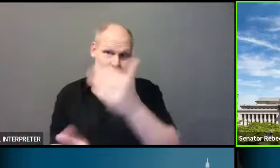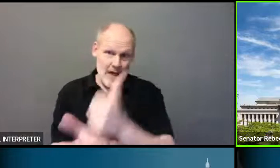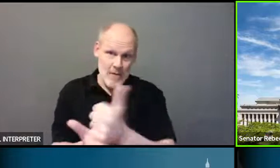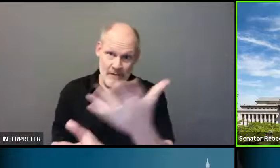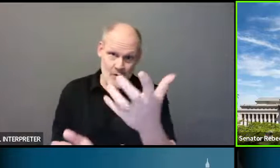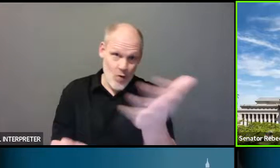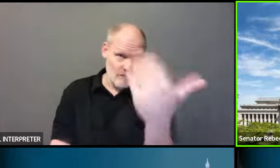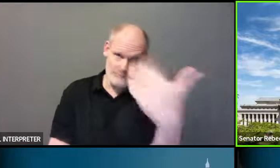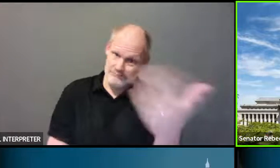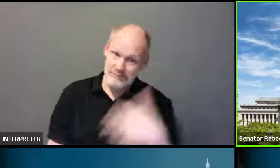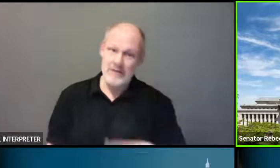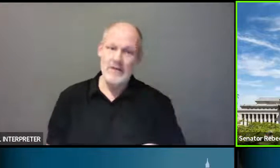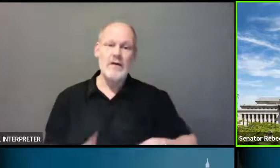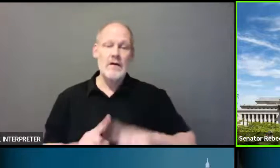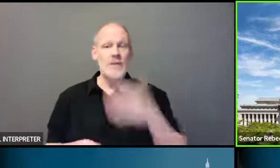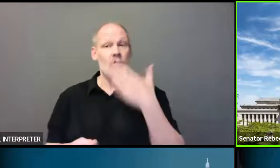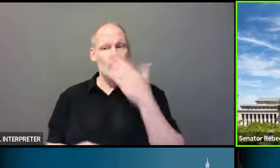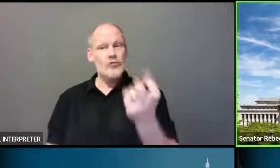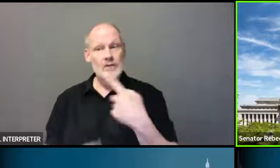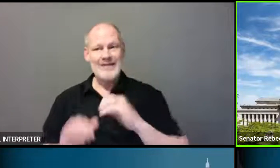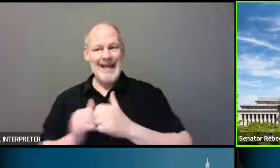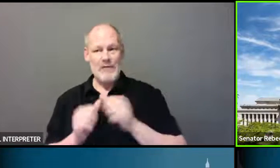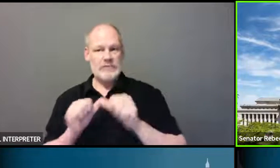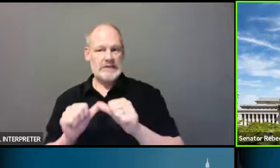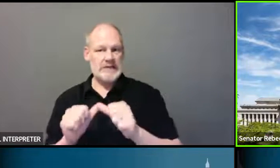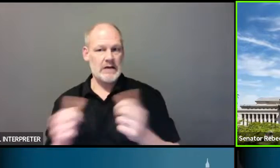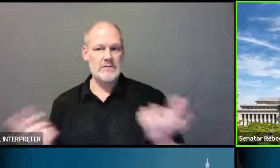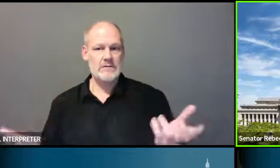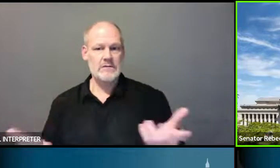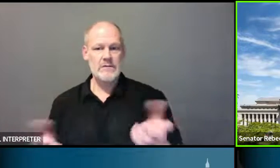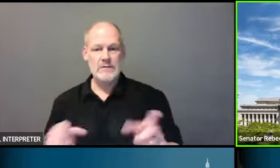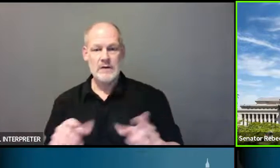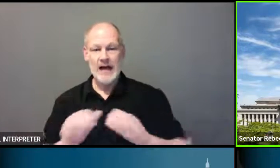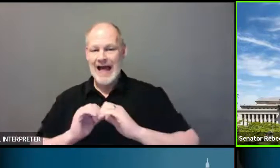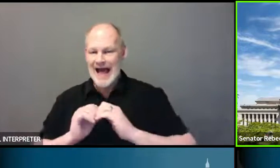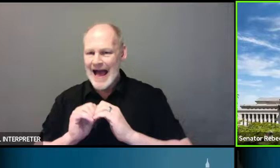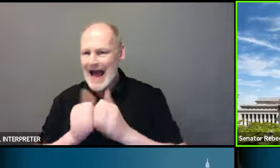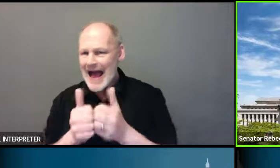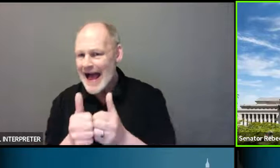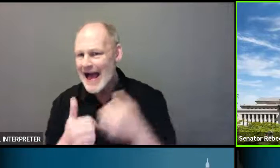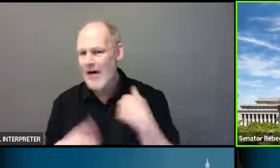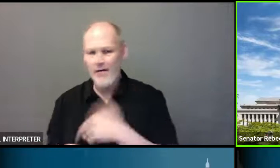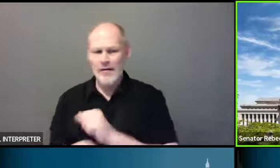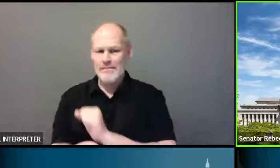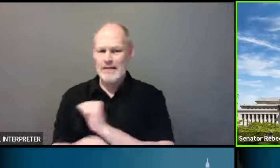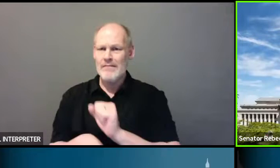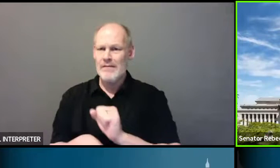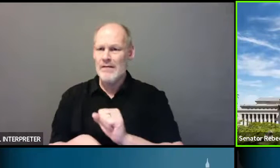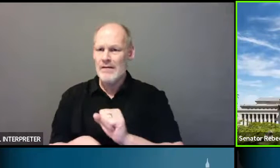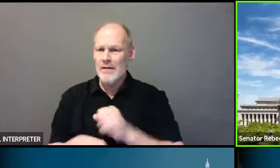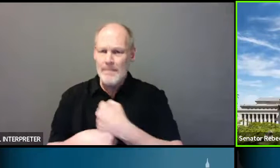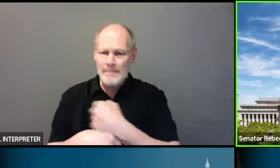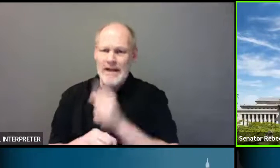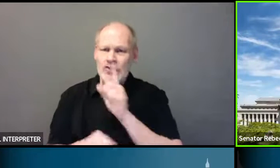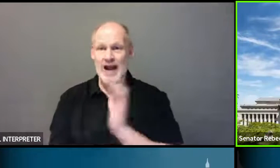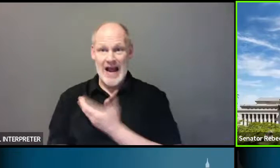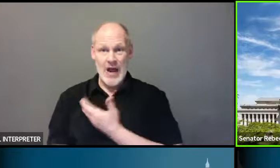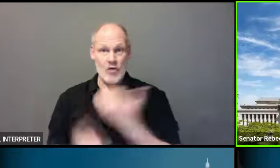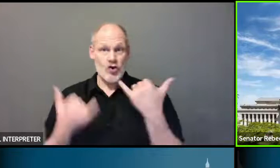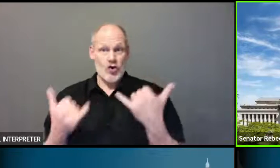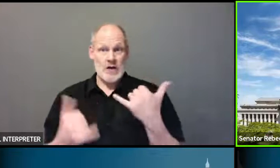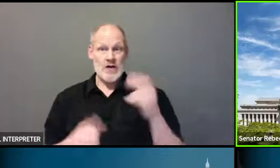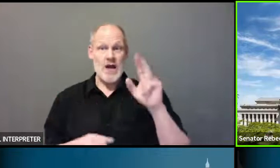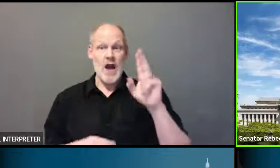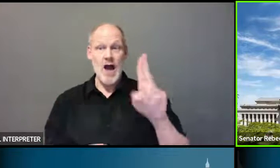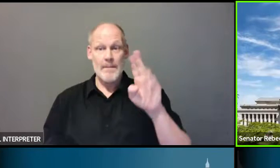the revenue, and also how we make sure that our current unemployment insurance program works better for